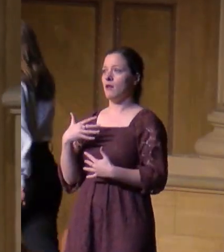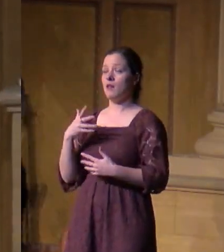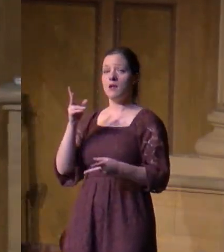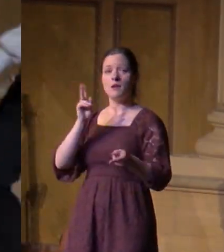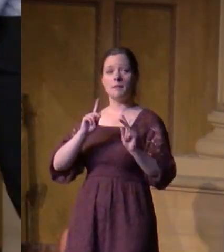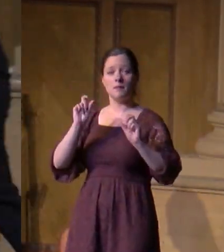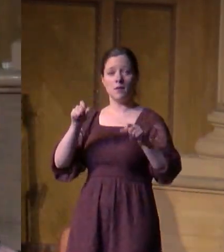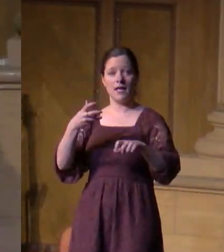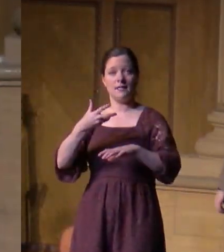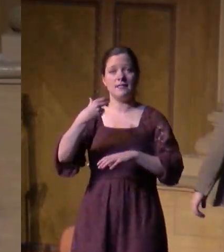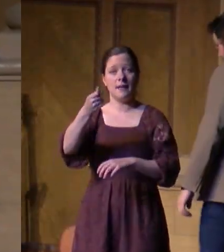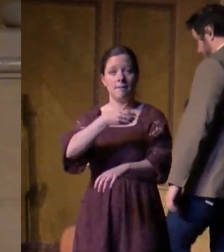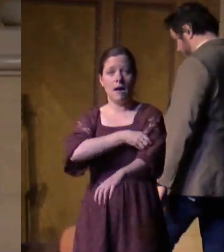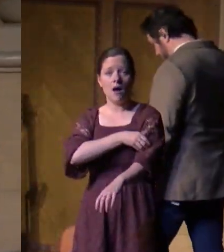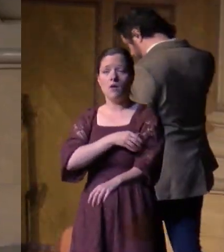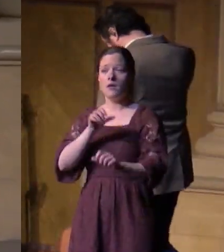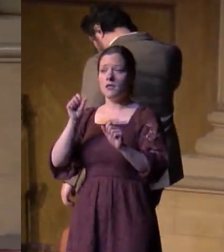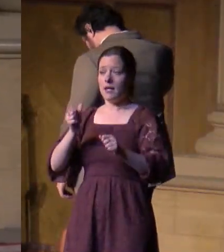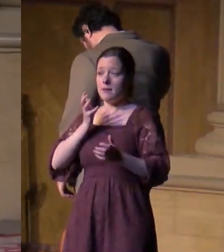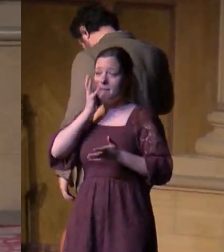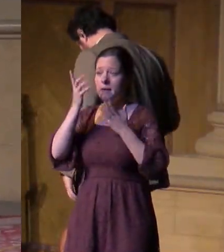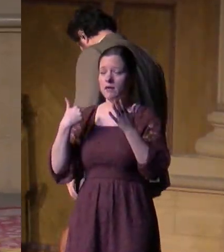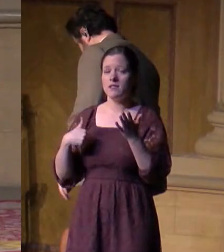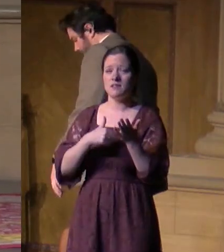to embarrass us to disapprove of us